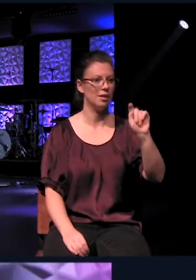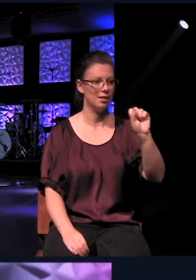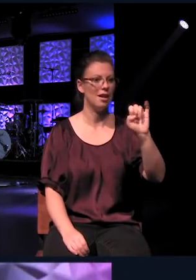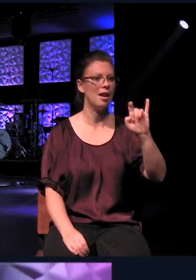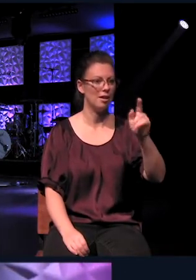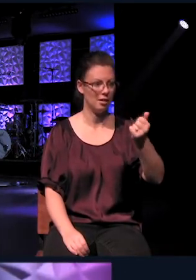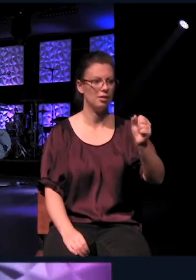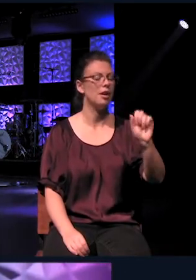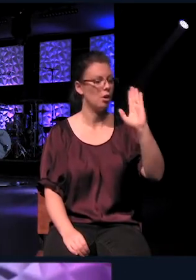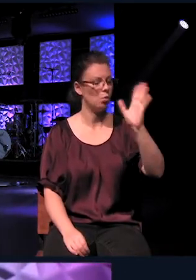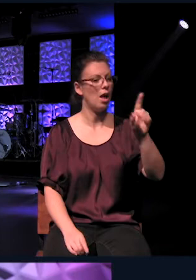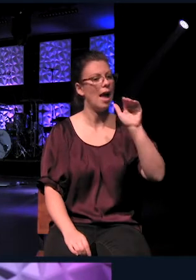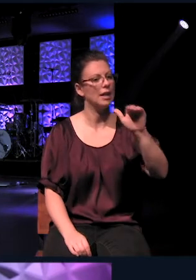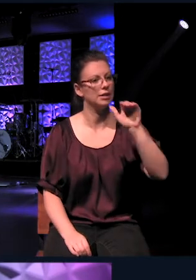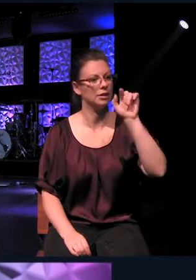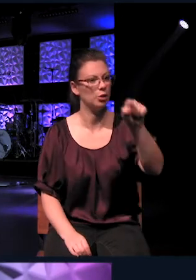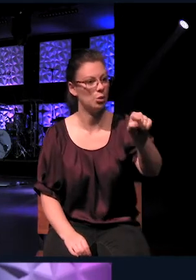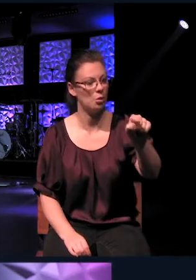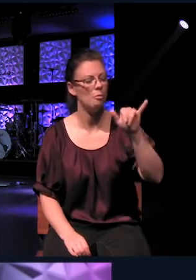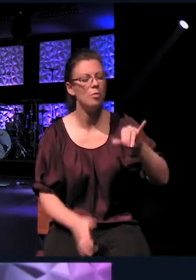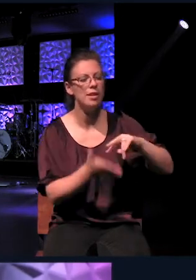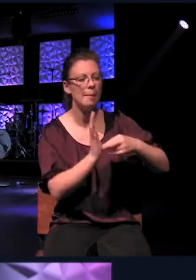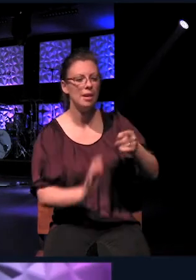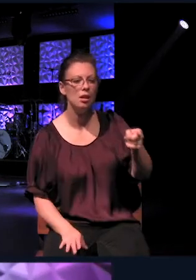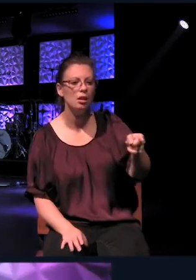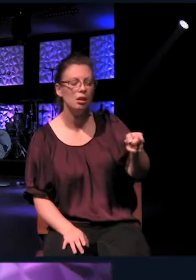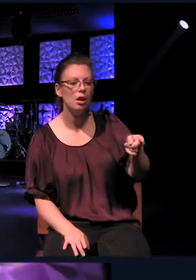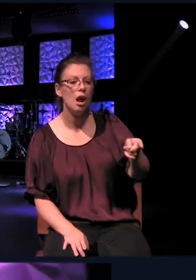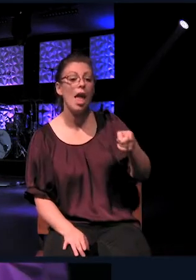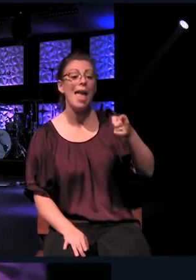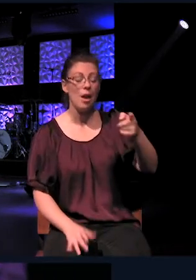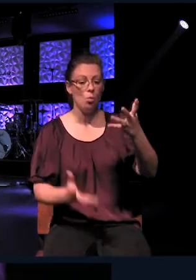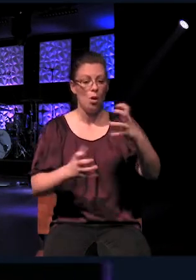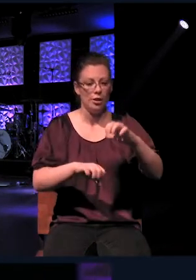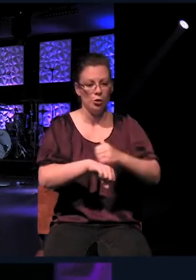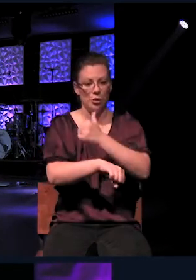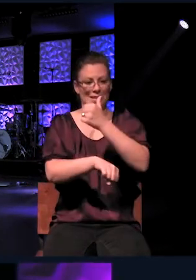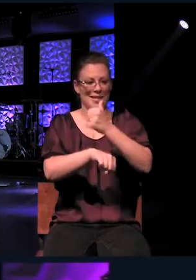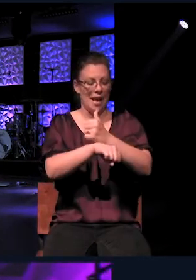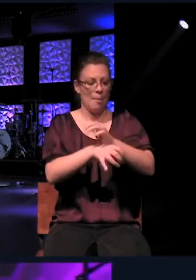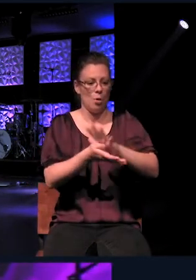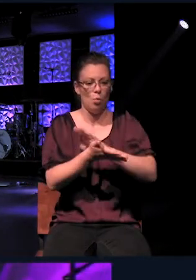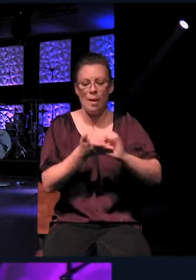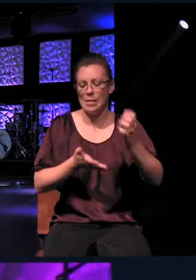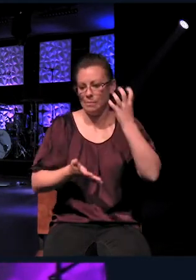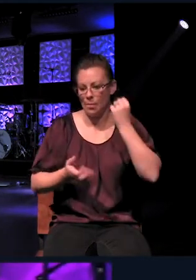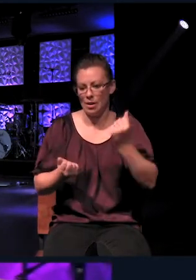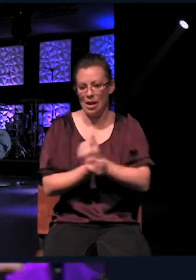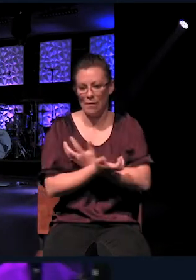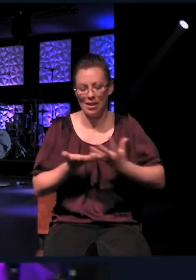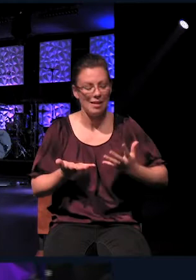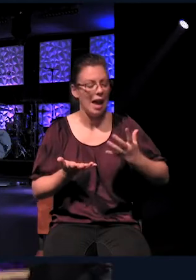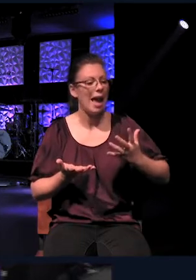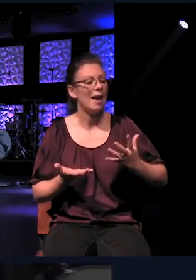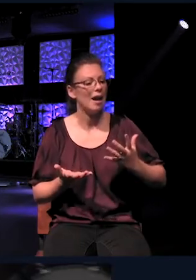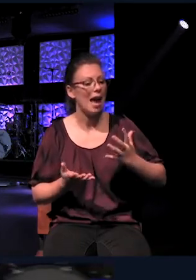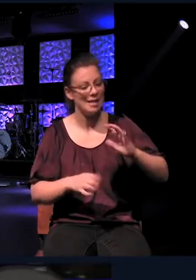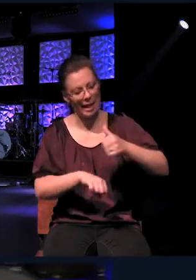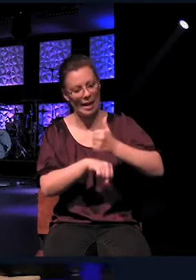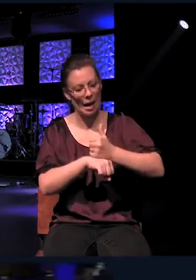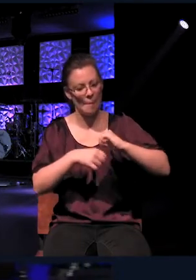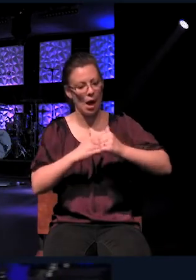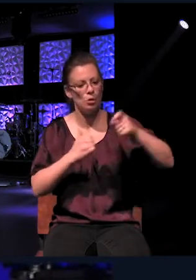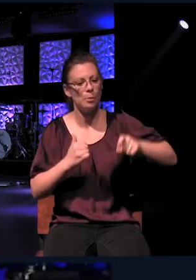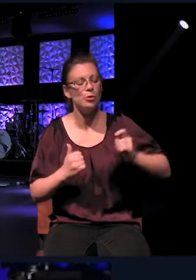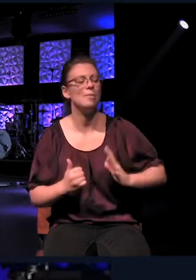the moment it arrived in the mail and you first got it, restoring it back to the way it was originally created to be, before it got that virus and sent emails to everyone